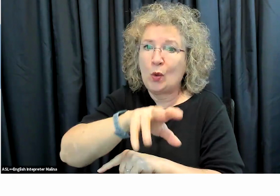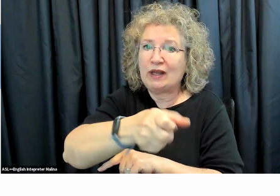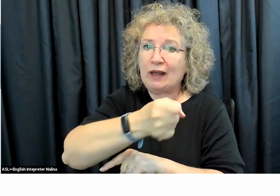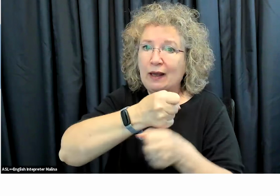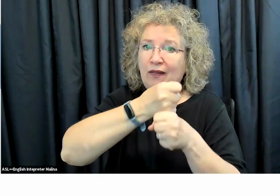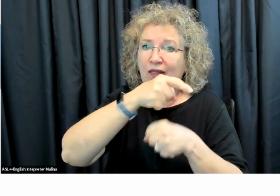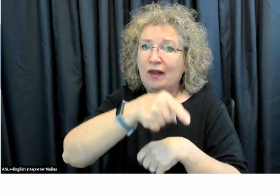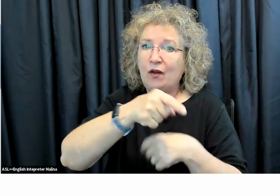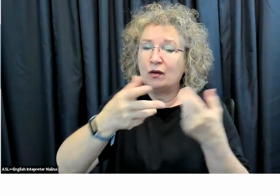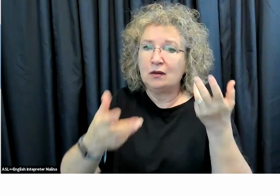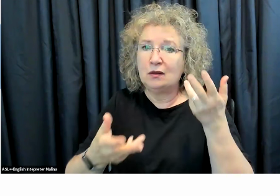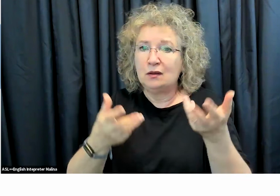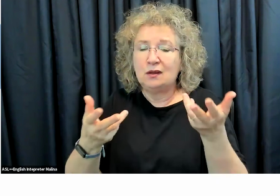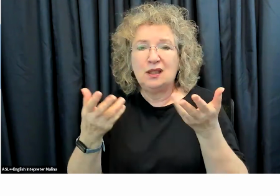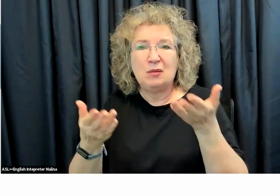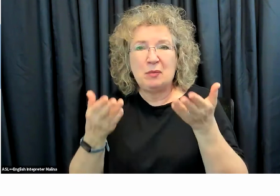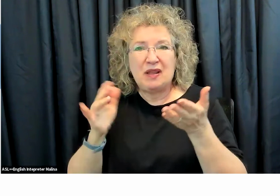plans are in place.